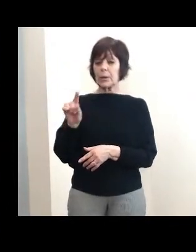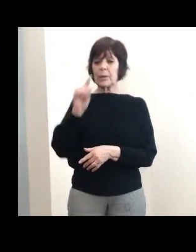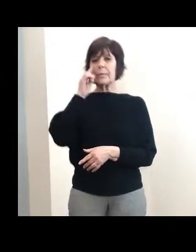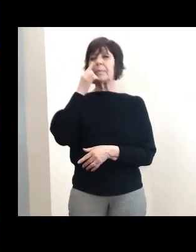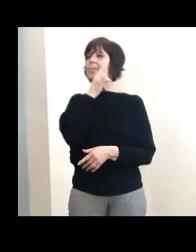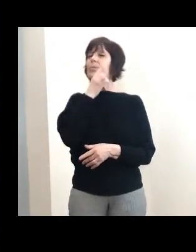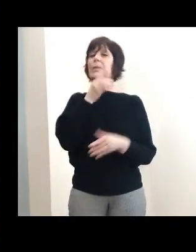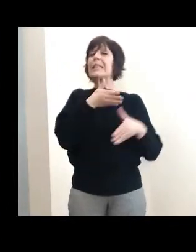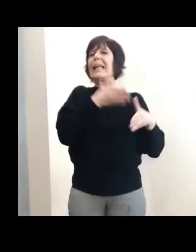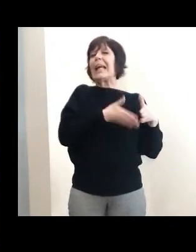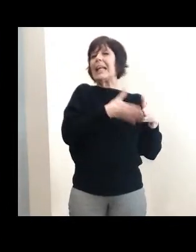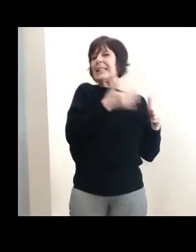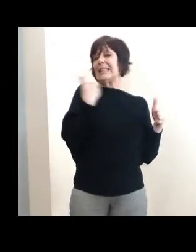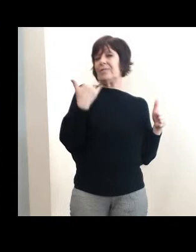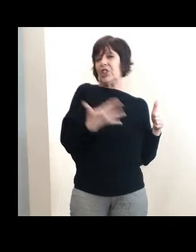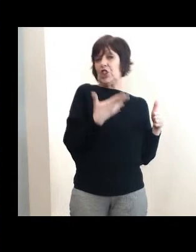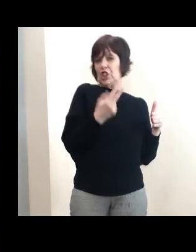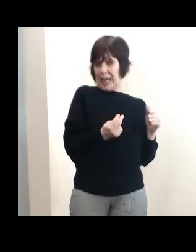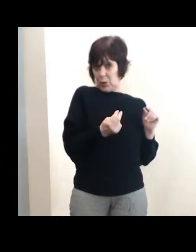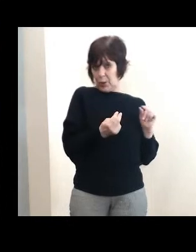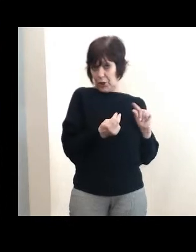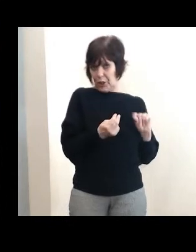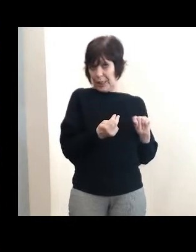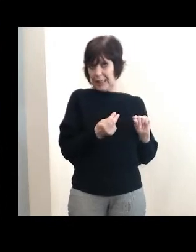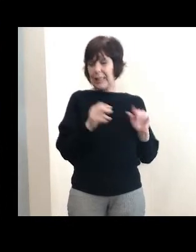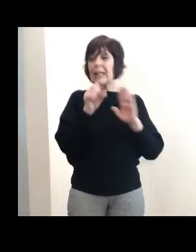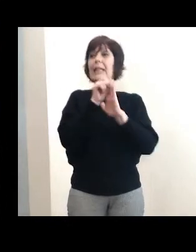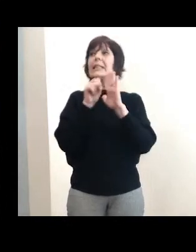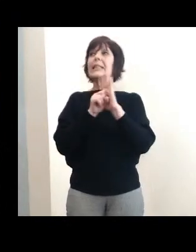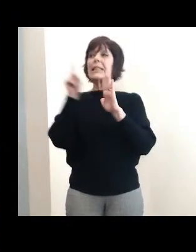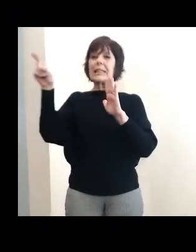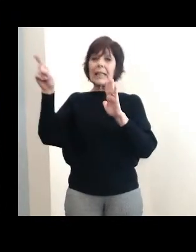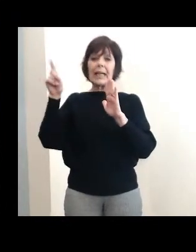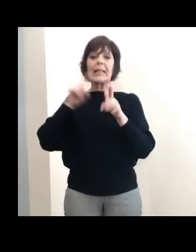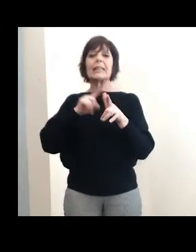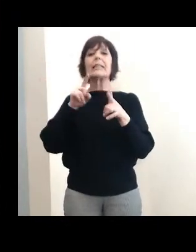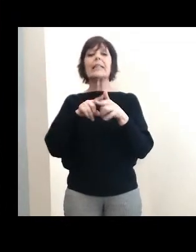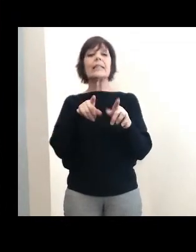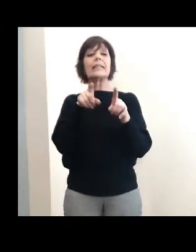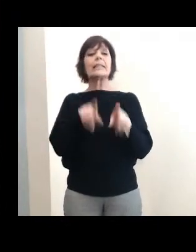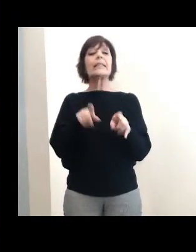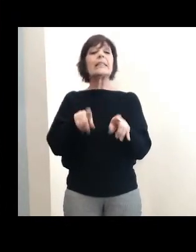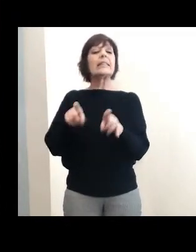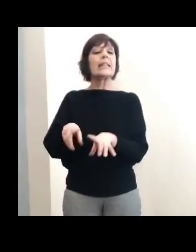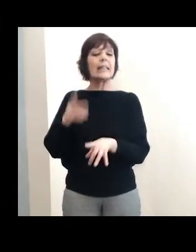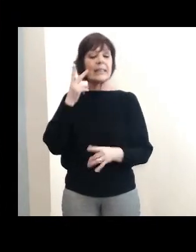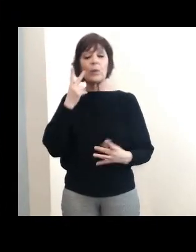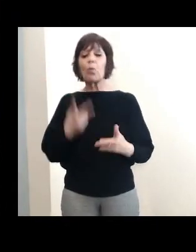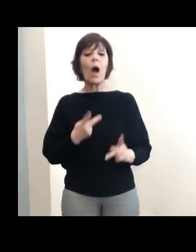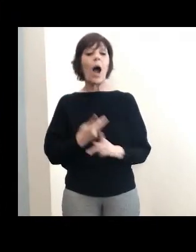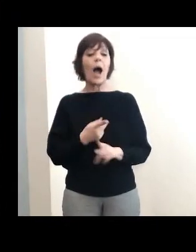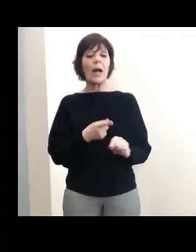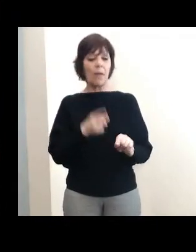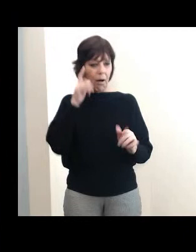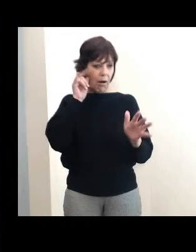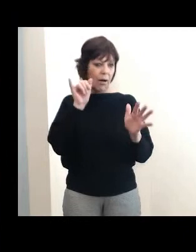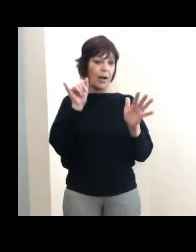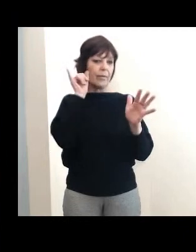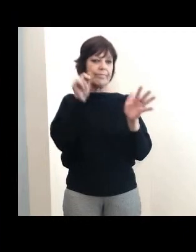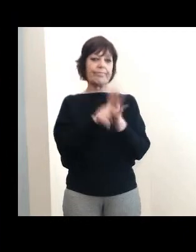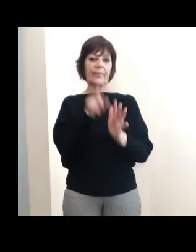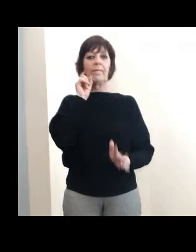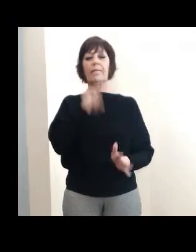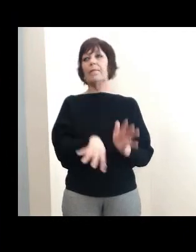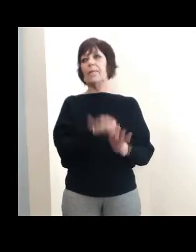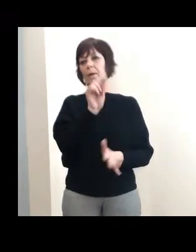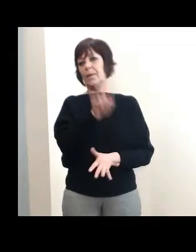of January, and the state has, subsequently run the genetic sequencing and identified those variant strains.